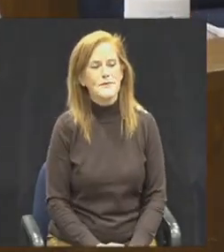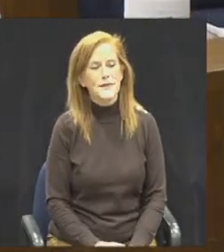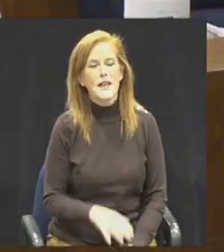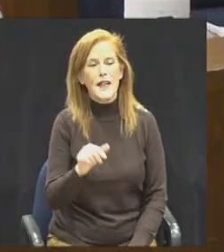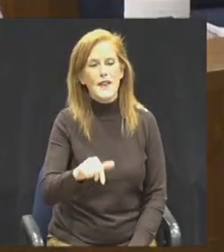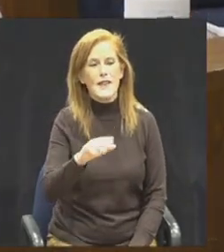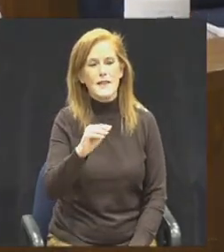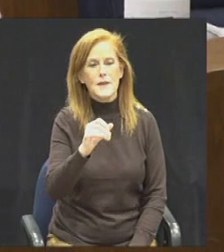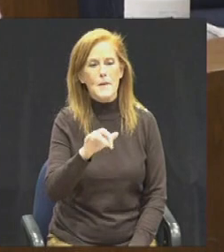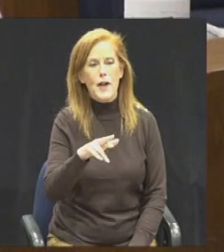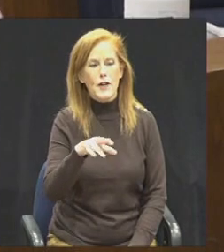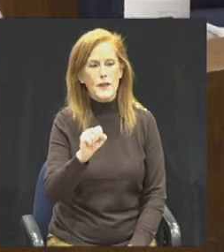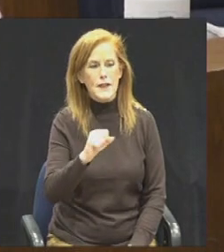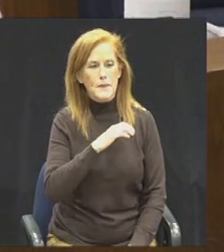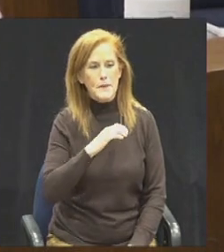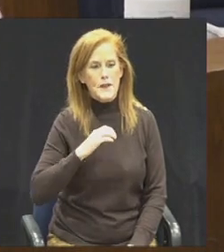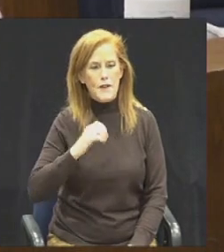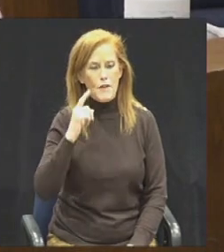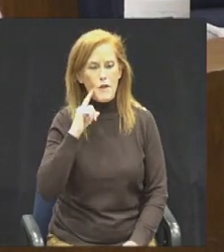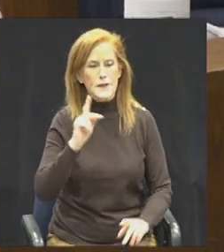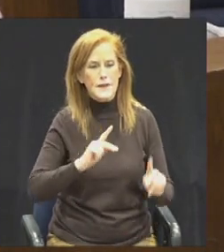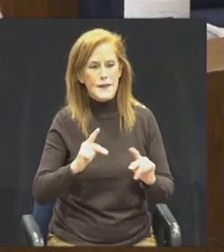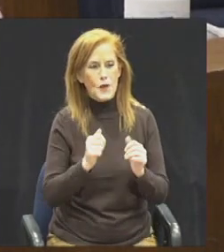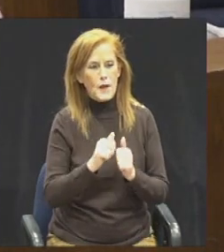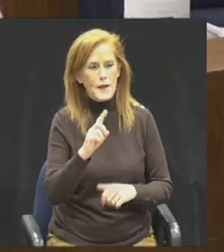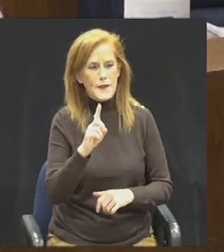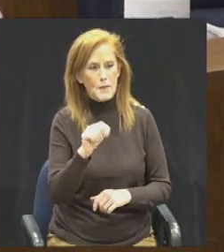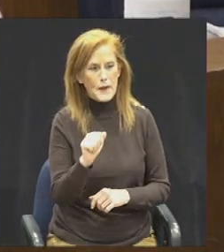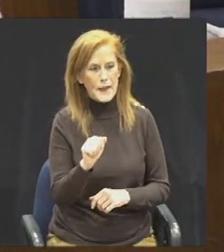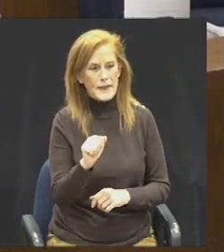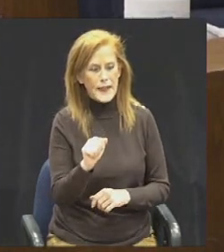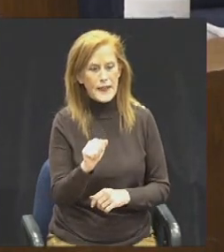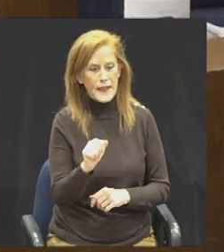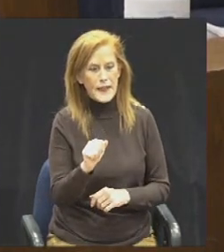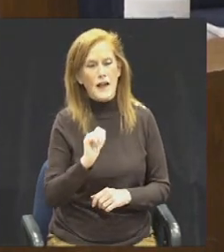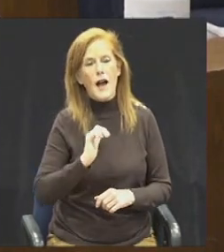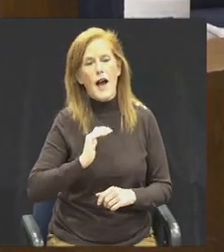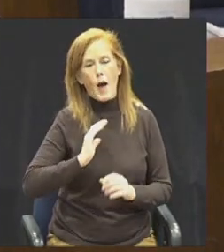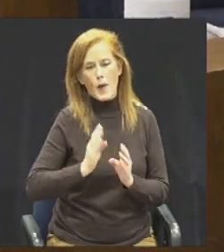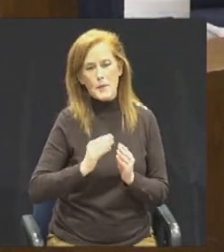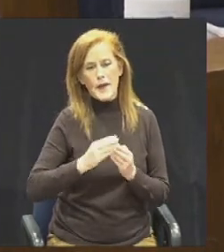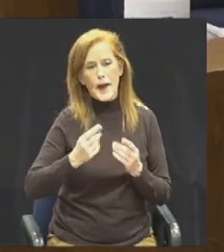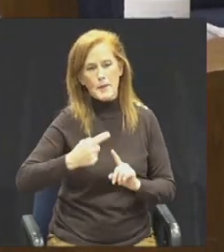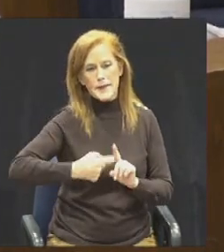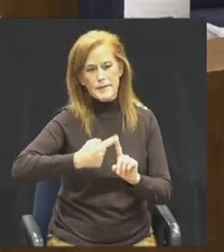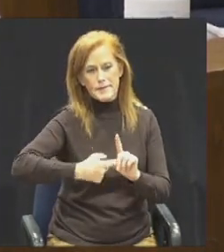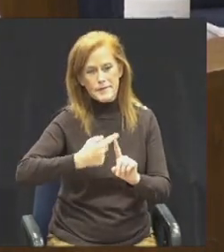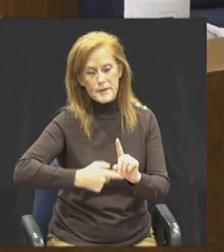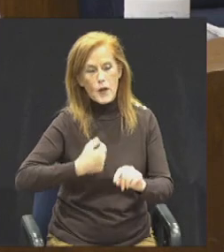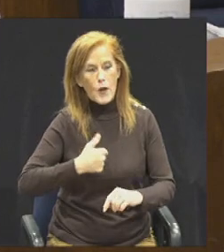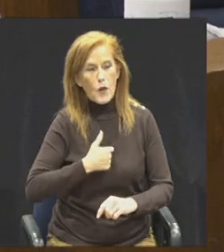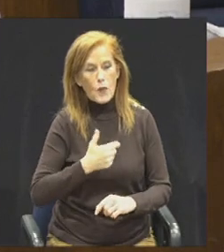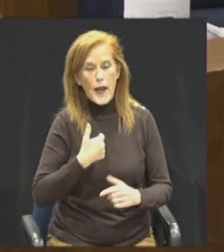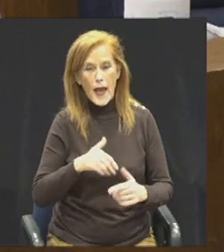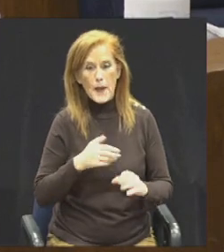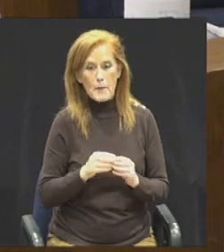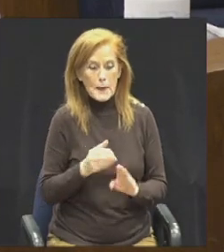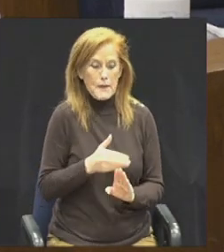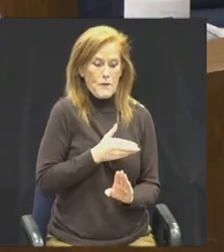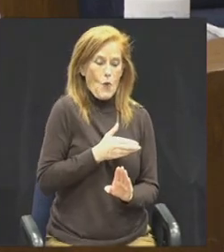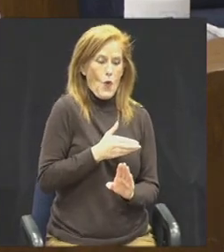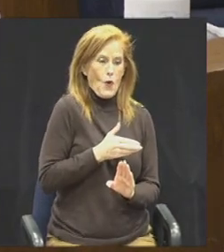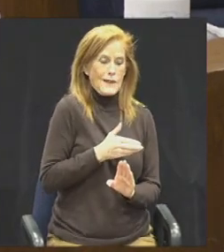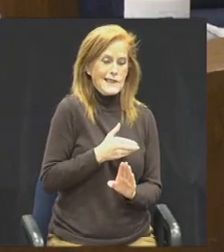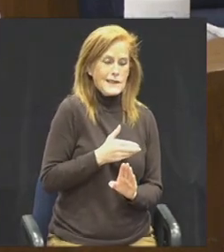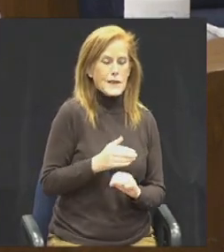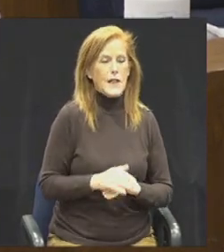this is the Mayor's Commission for Citizens with Disabilities, a monthly meeting. We had a pre-meeting